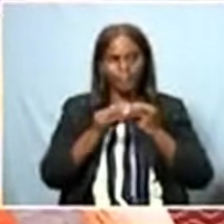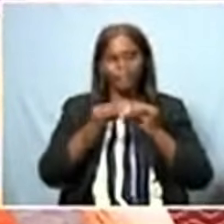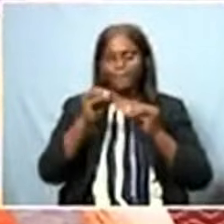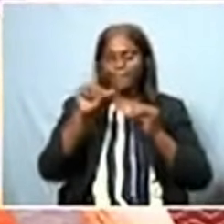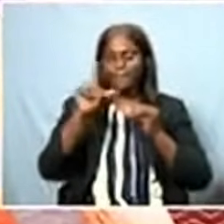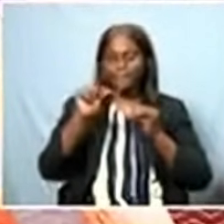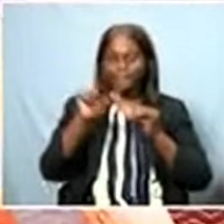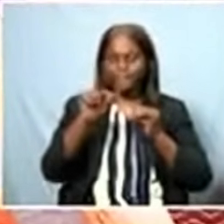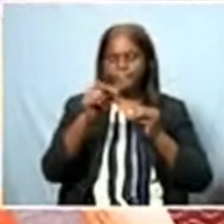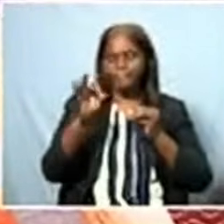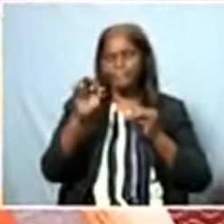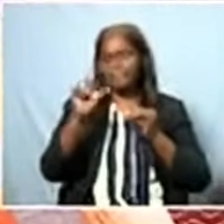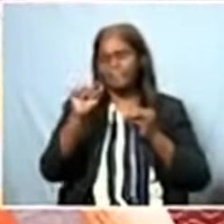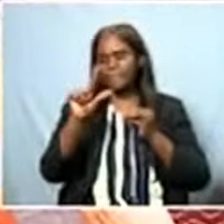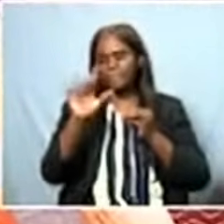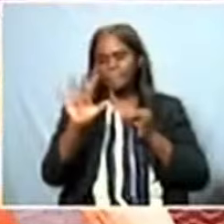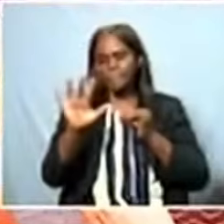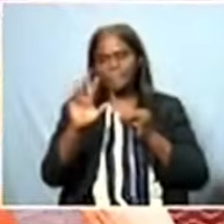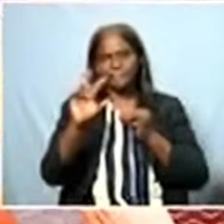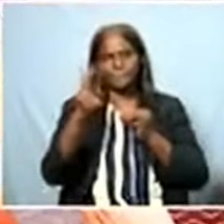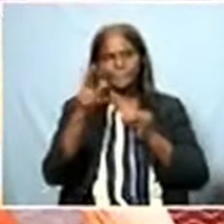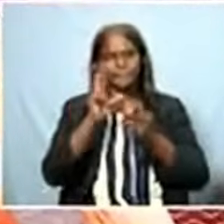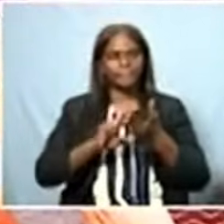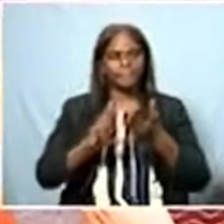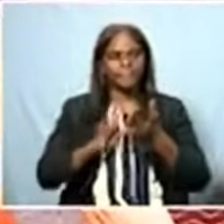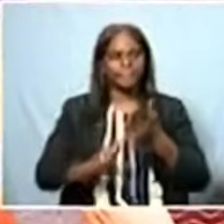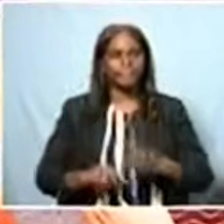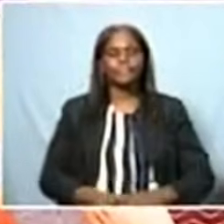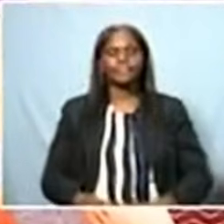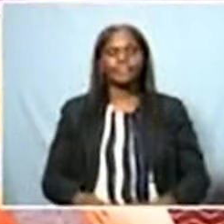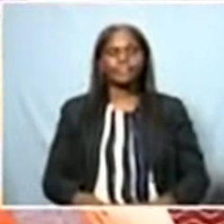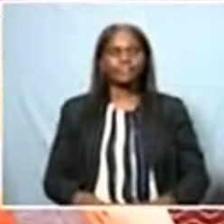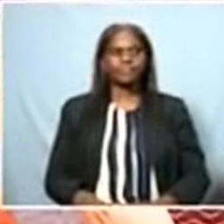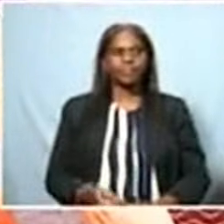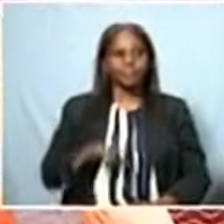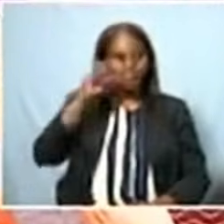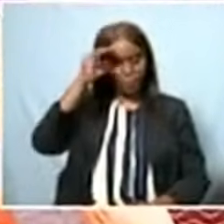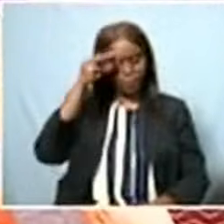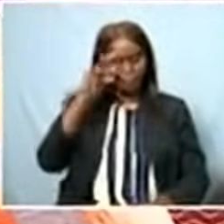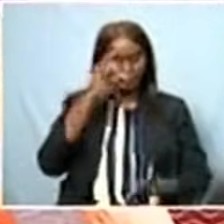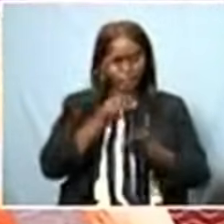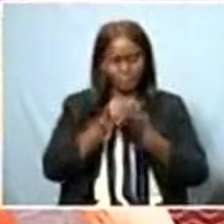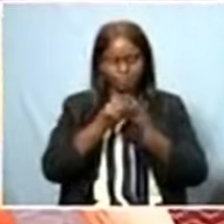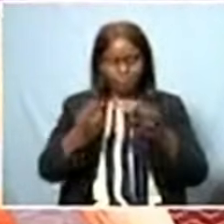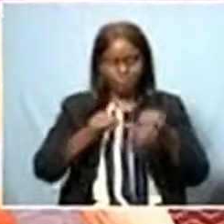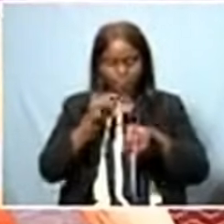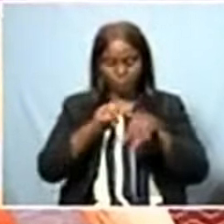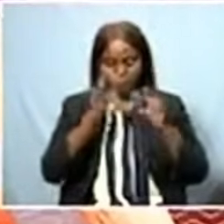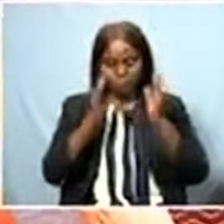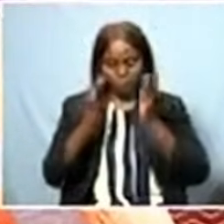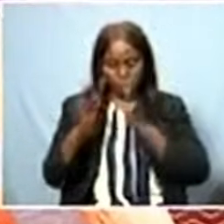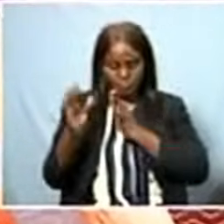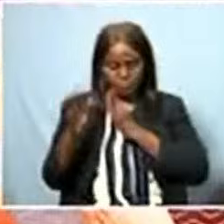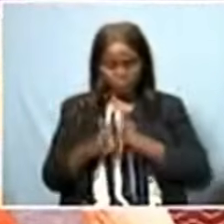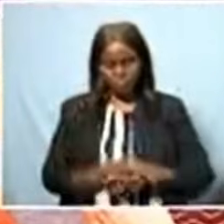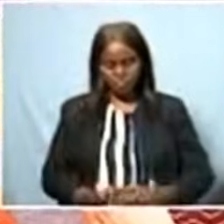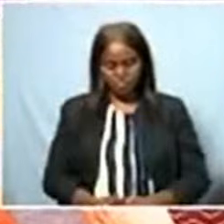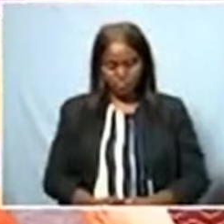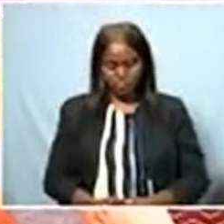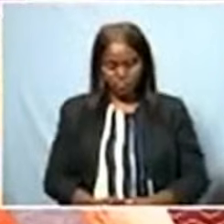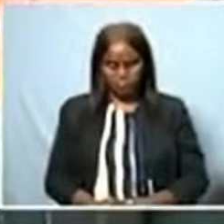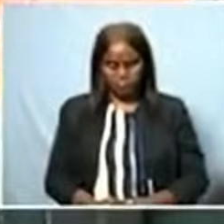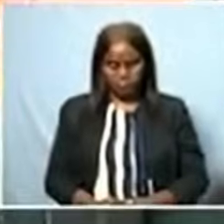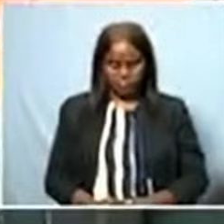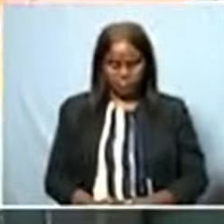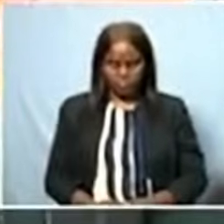Number 20 of 2025, third reading. The Honorable Minister of Finance and National Planning.